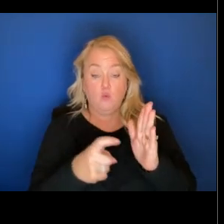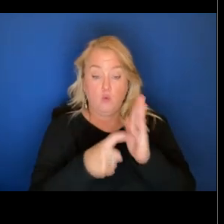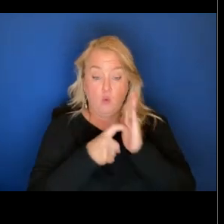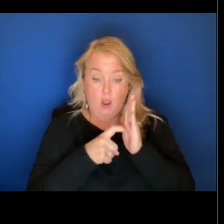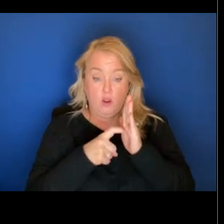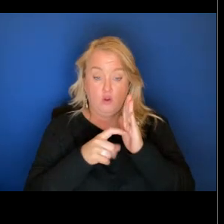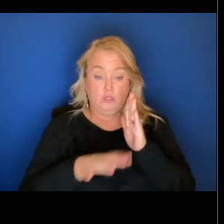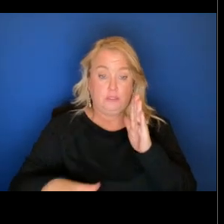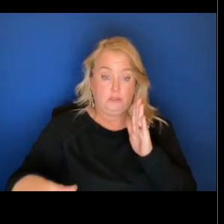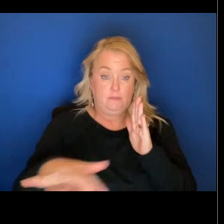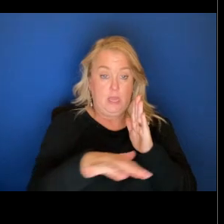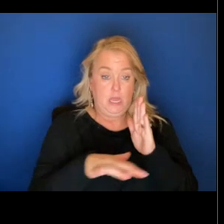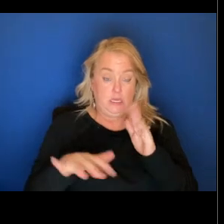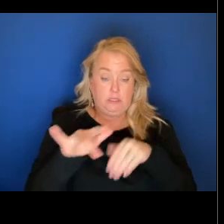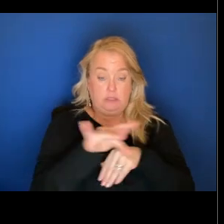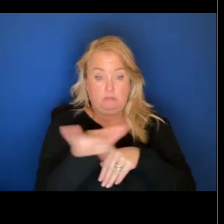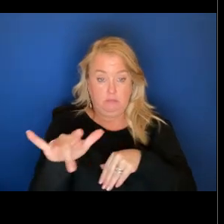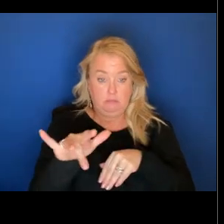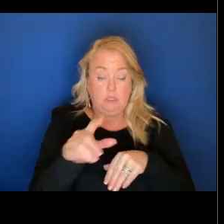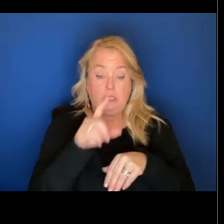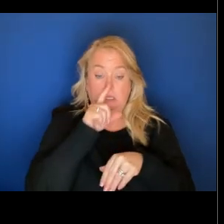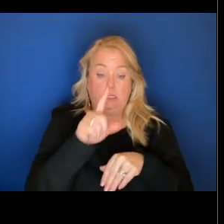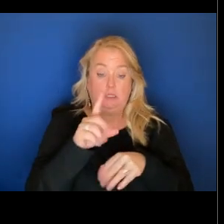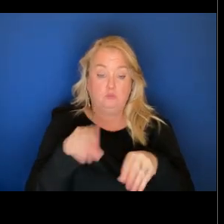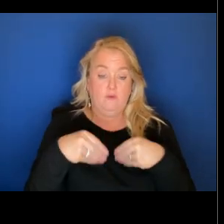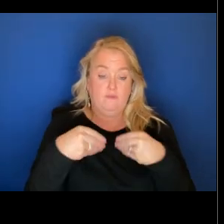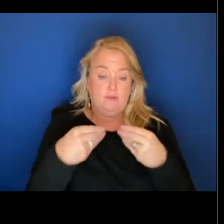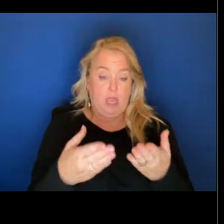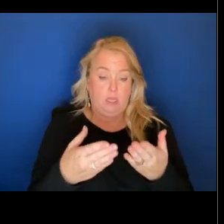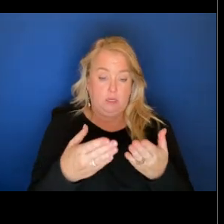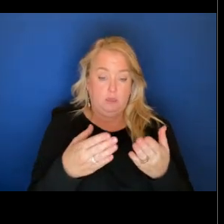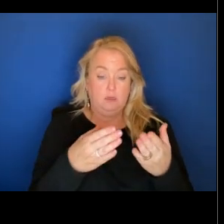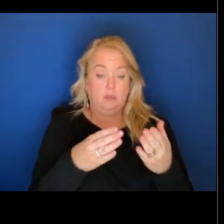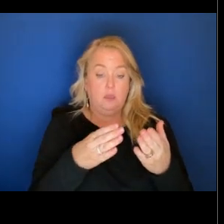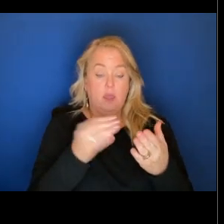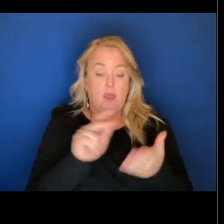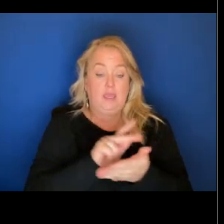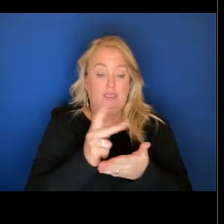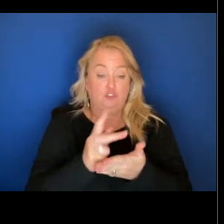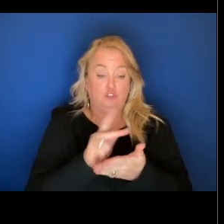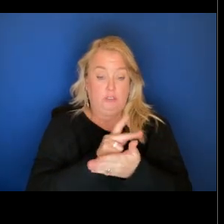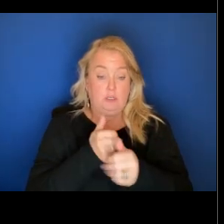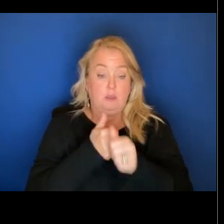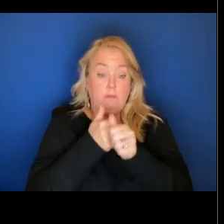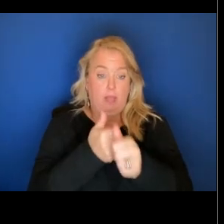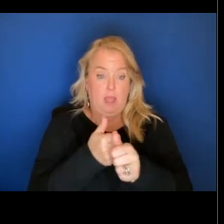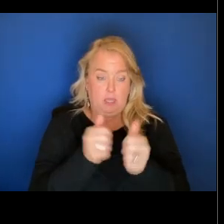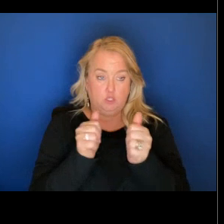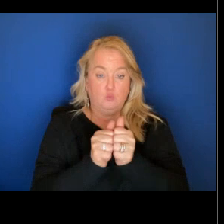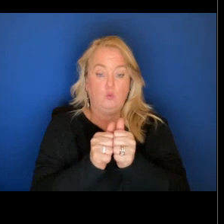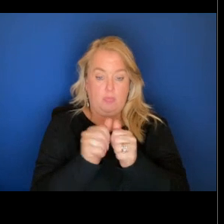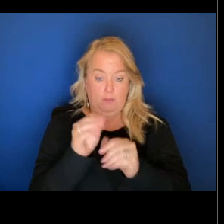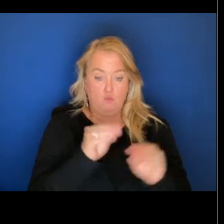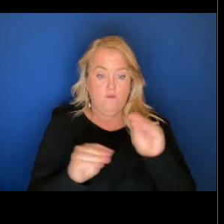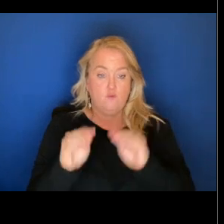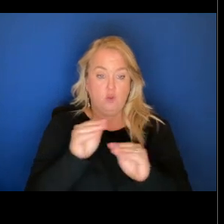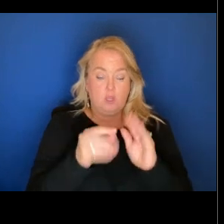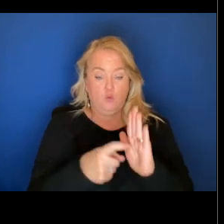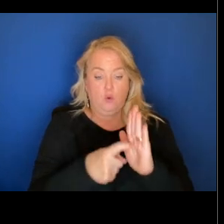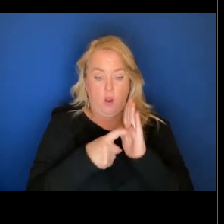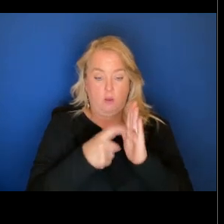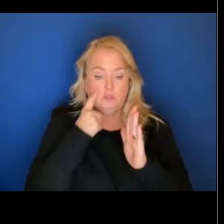clear floor spaces are provided and the kitchen complies with the maneuvering